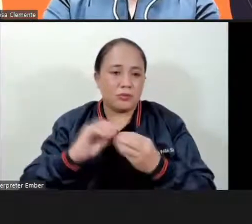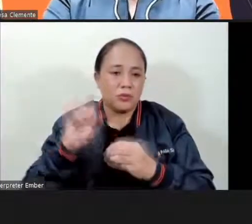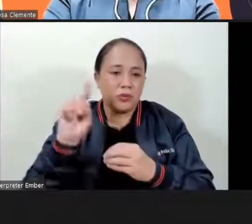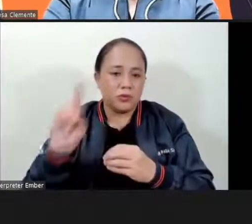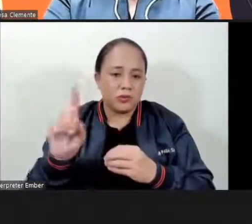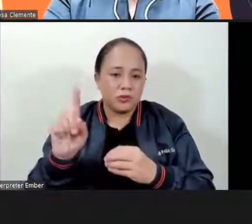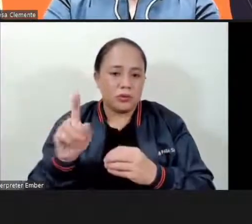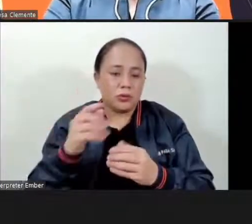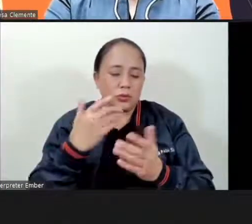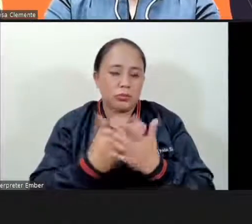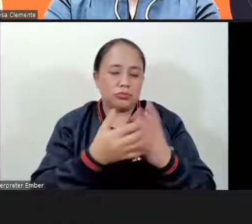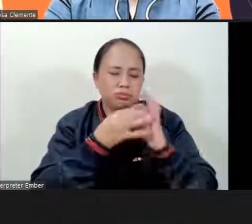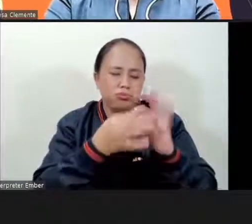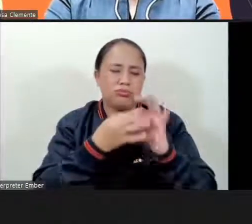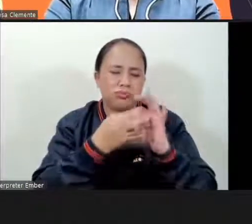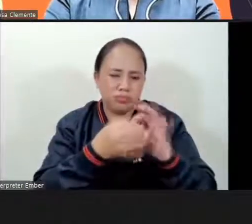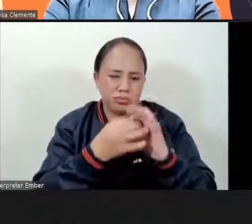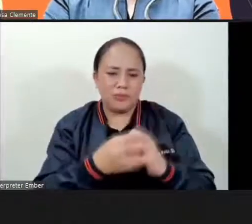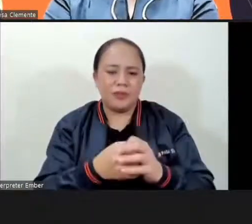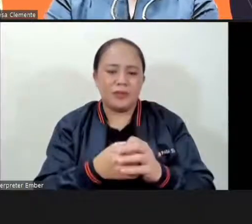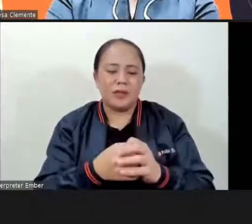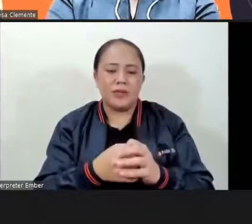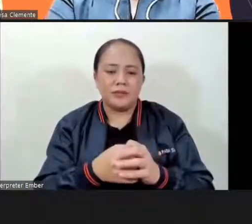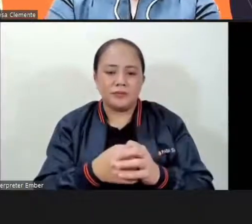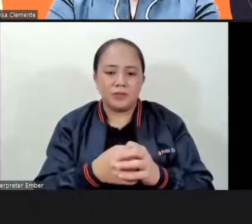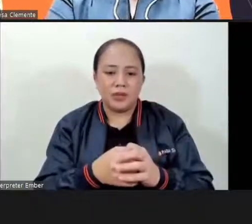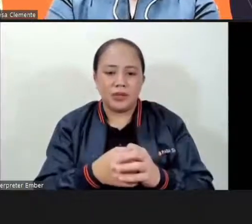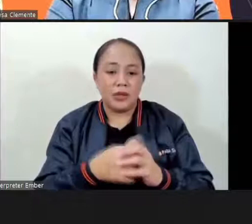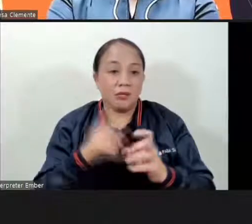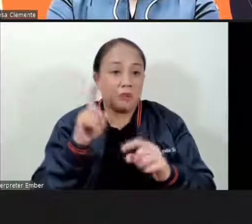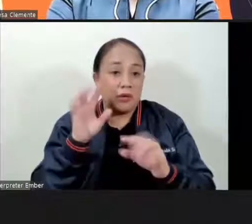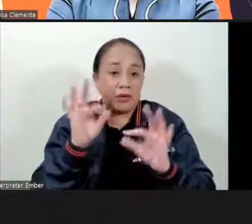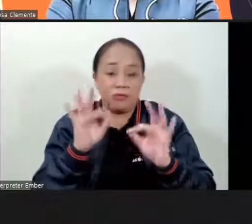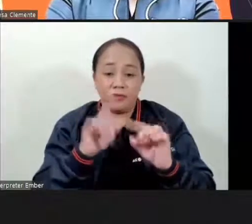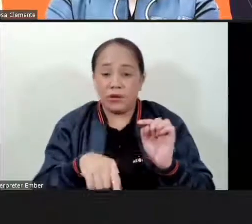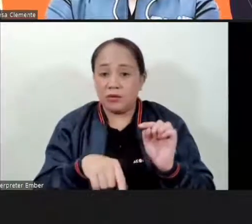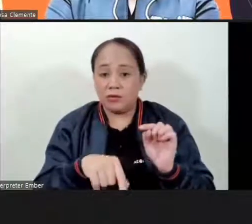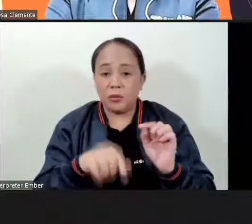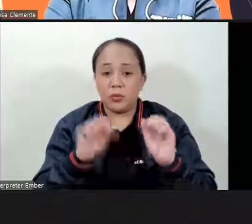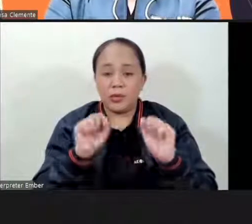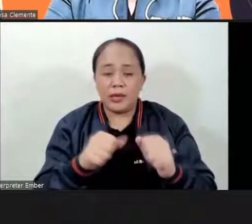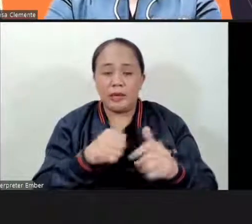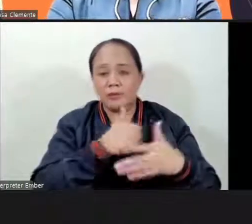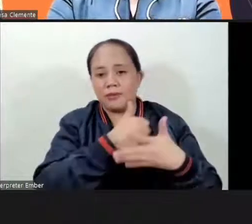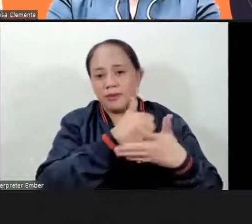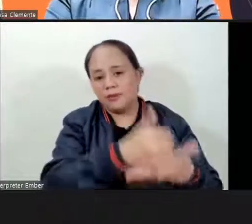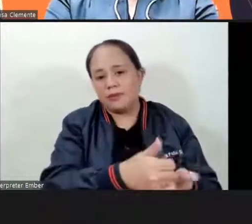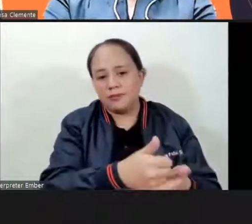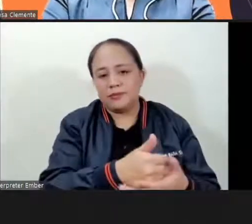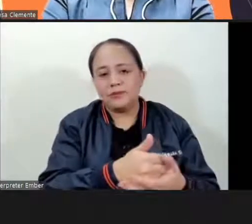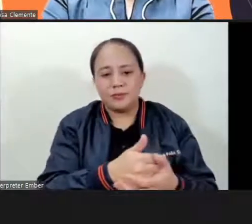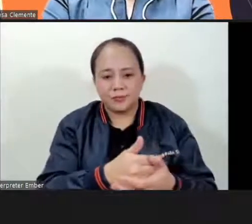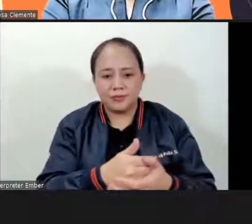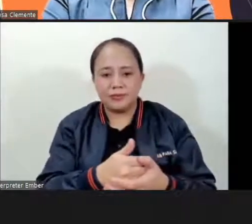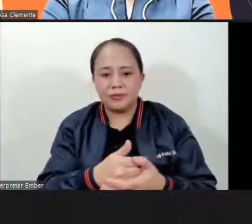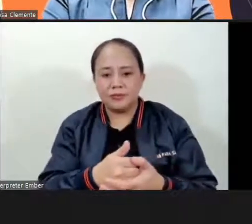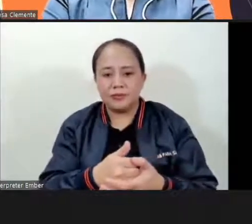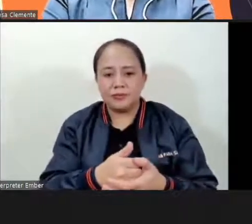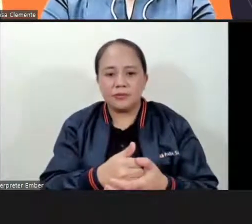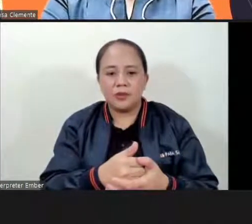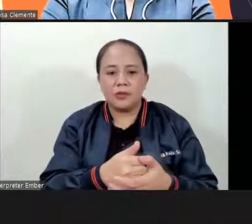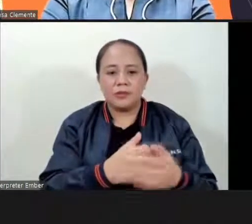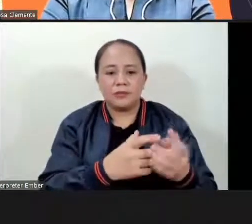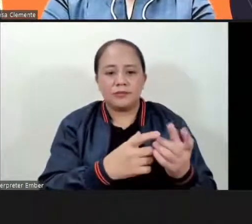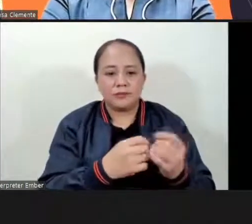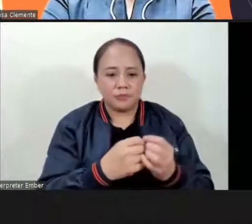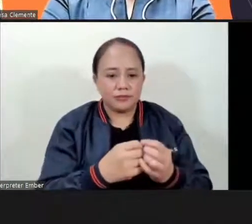very good relationship, and if they cannot do so, then we could help, no, in doing the